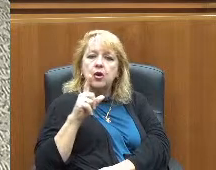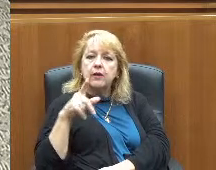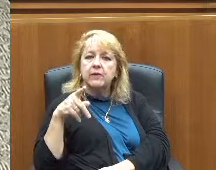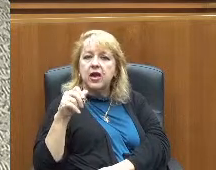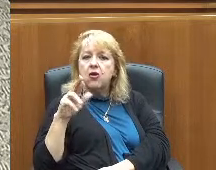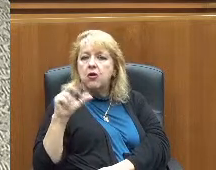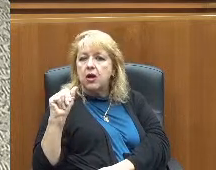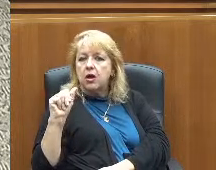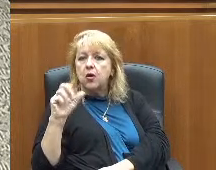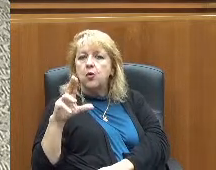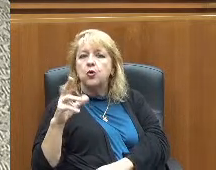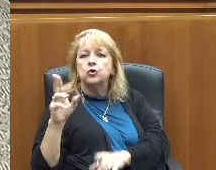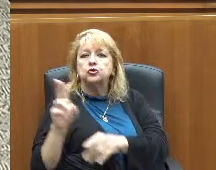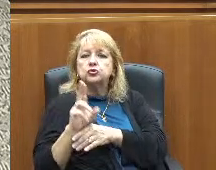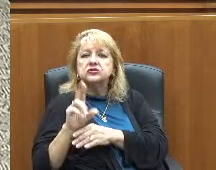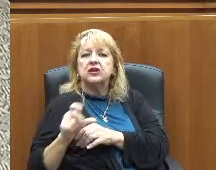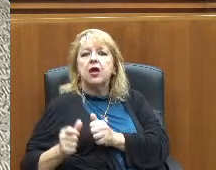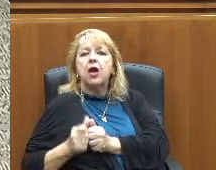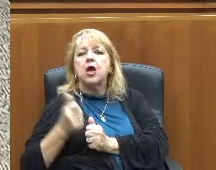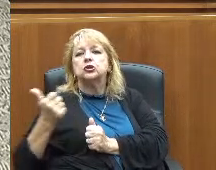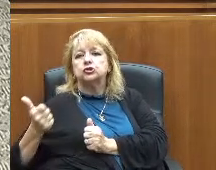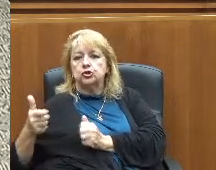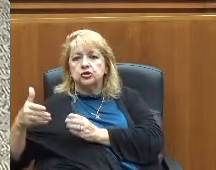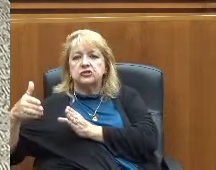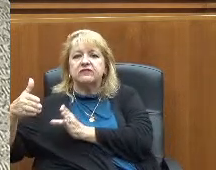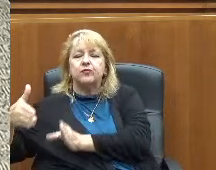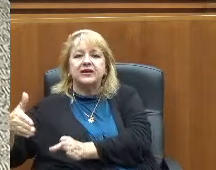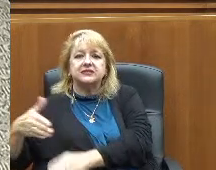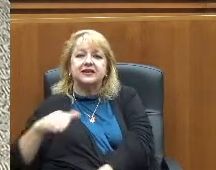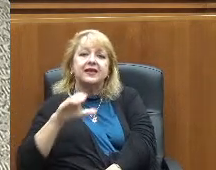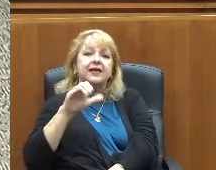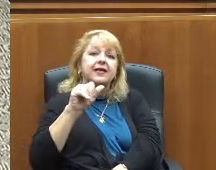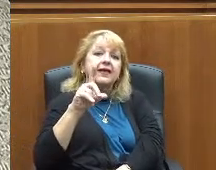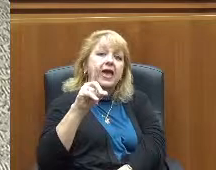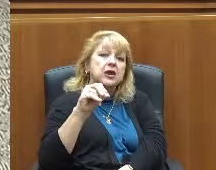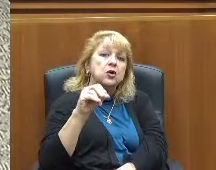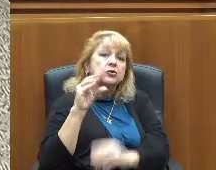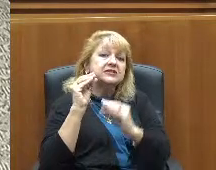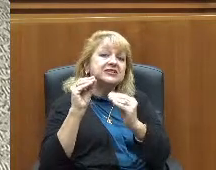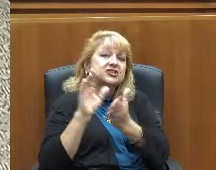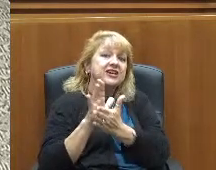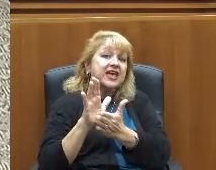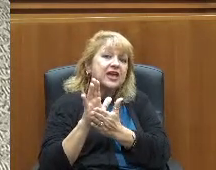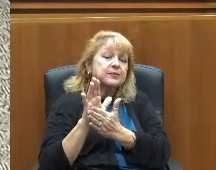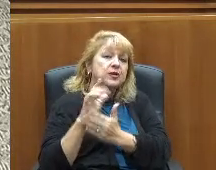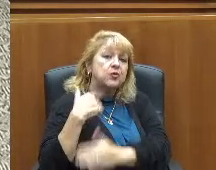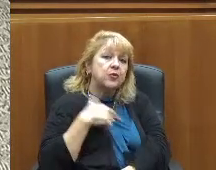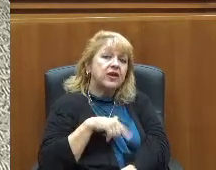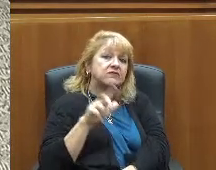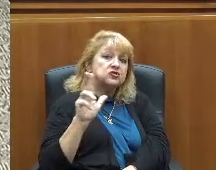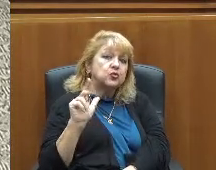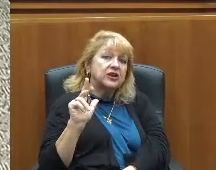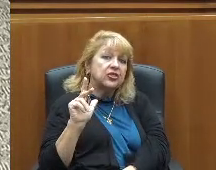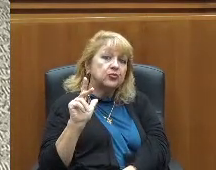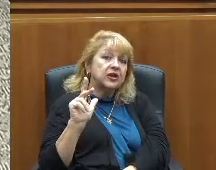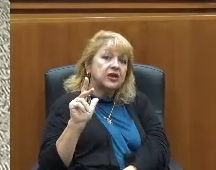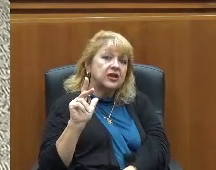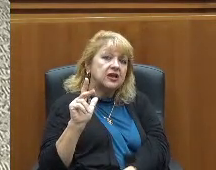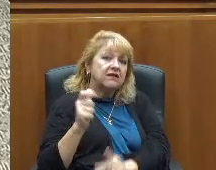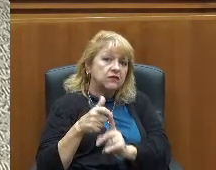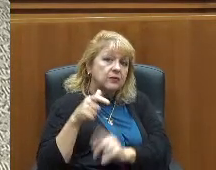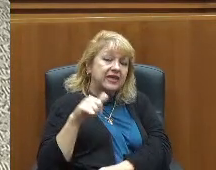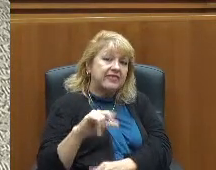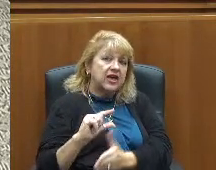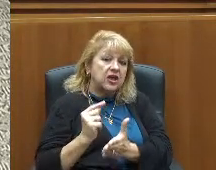or going through some alternative? Going through our alternative. Our Caddo Teaching Academy, we have 23 that will come from